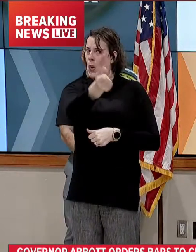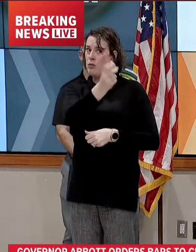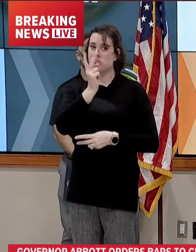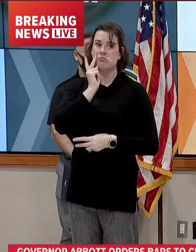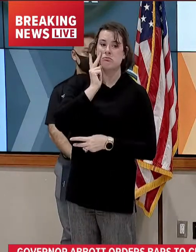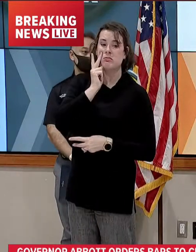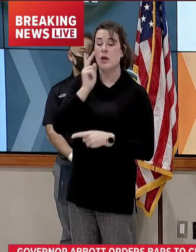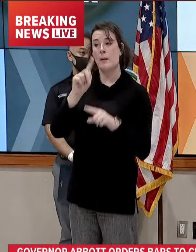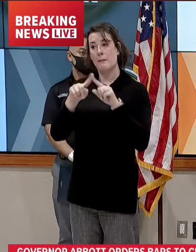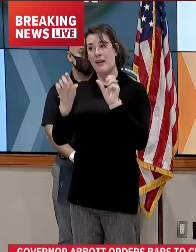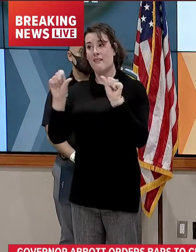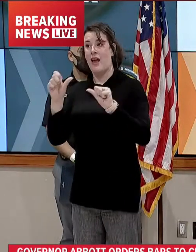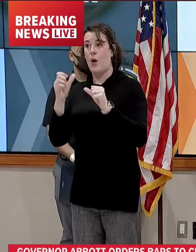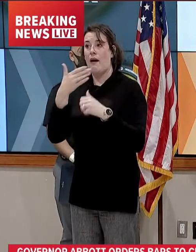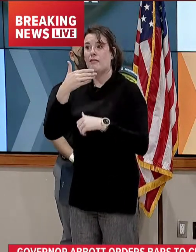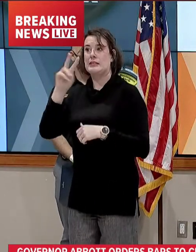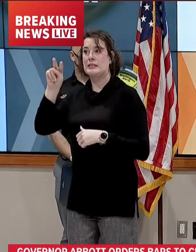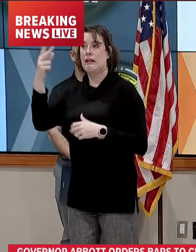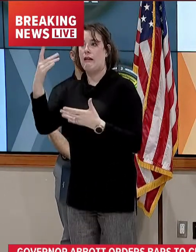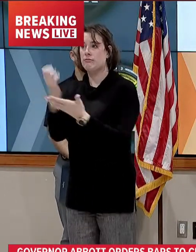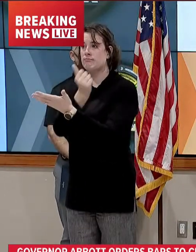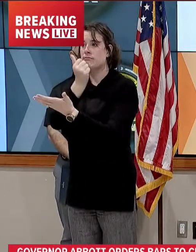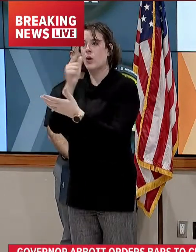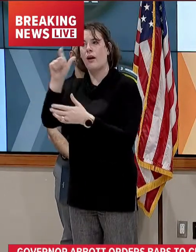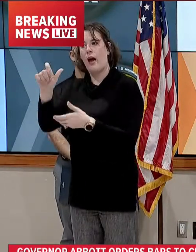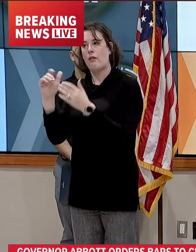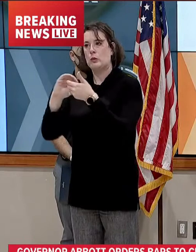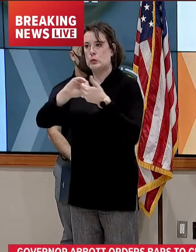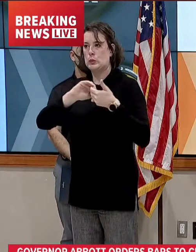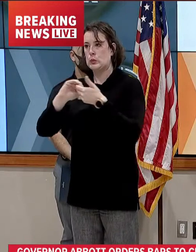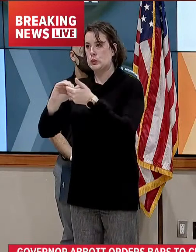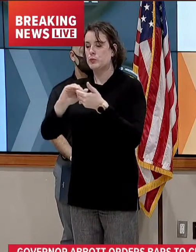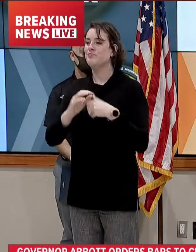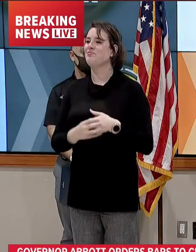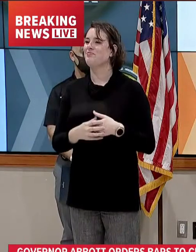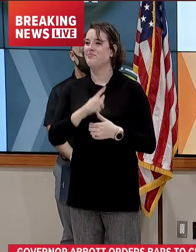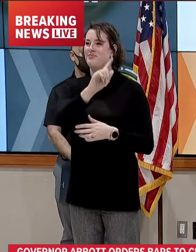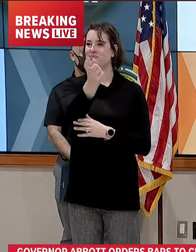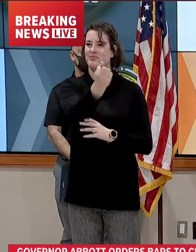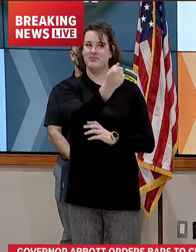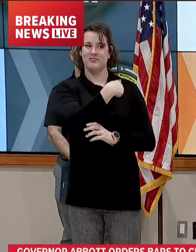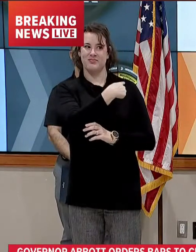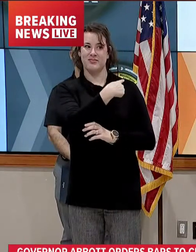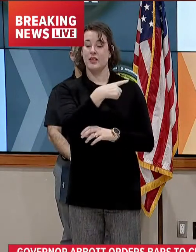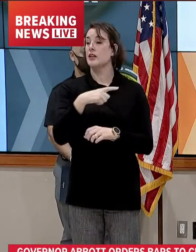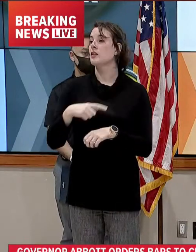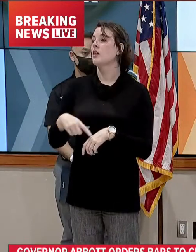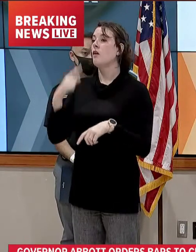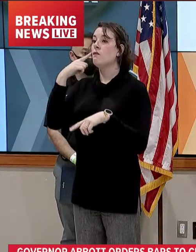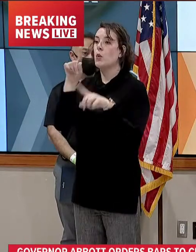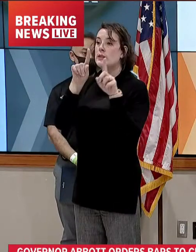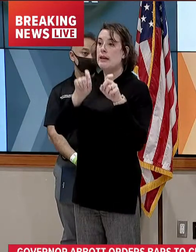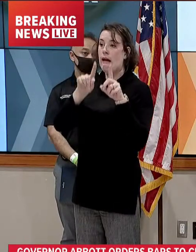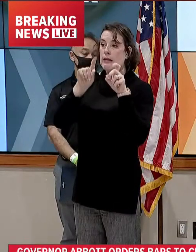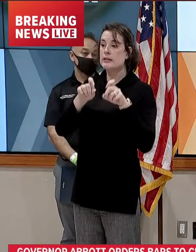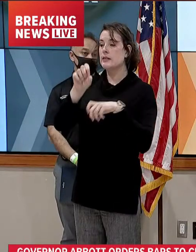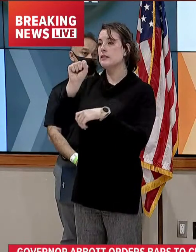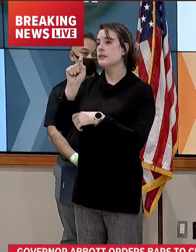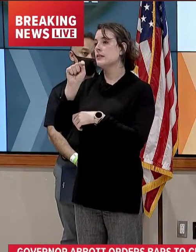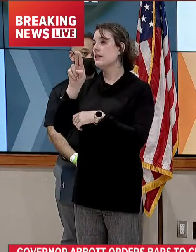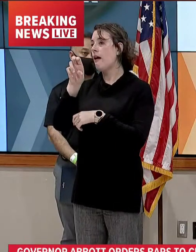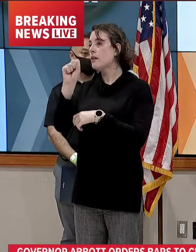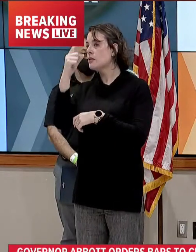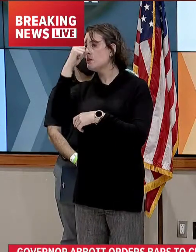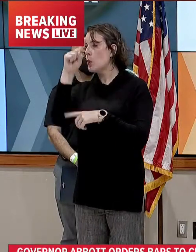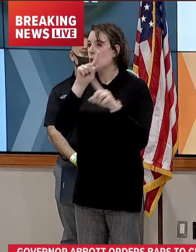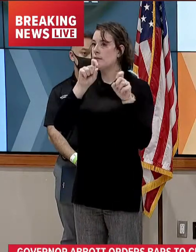have to work together. And in terms of testing, what is the status of the tests that are available, the wait times? I